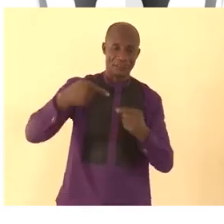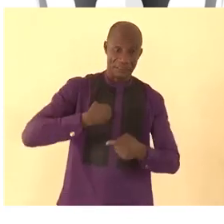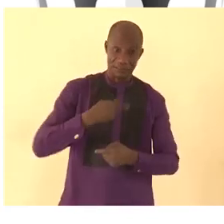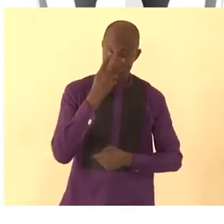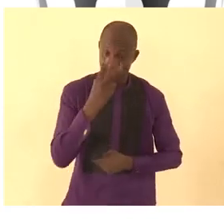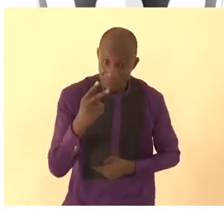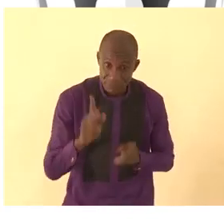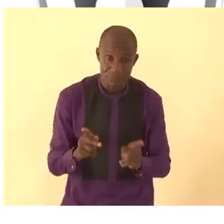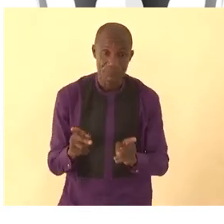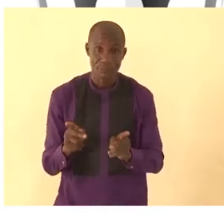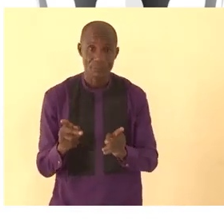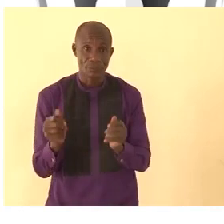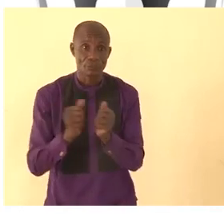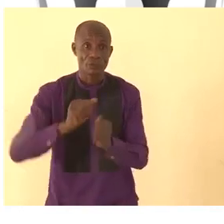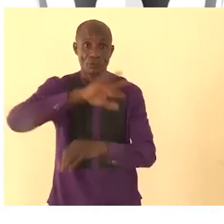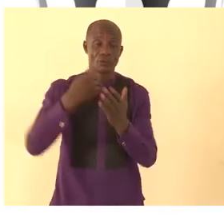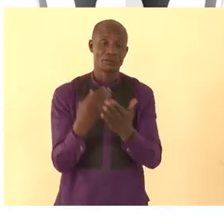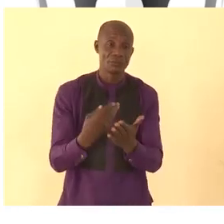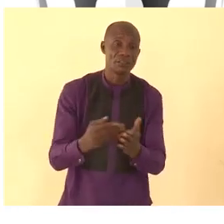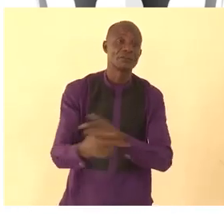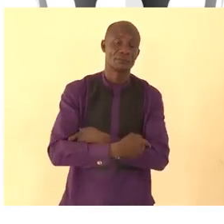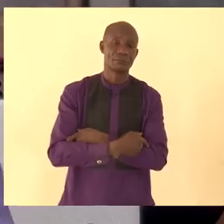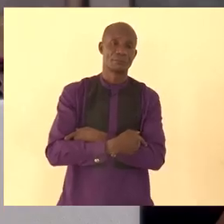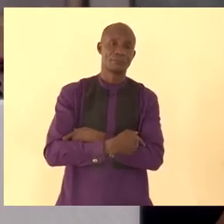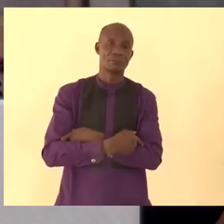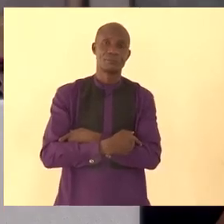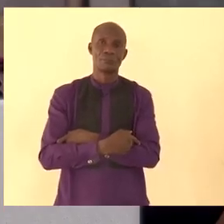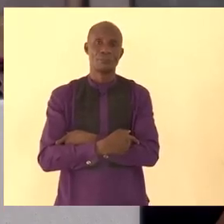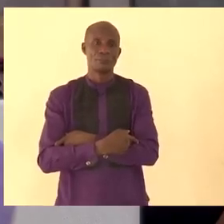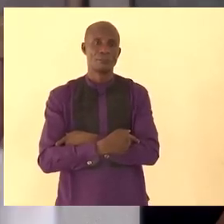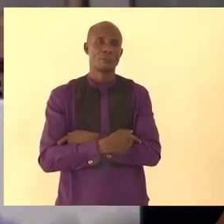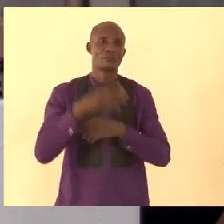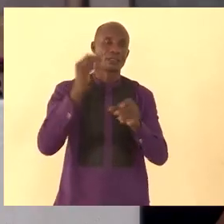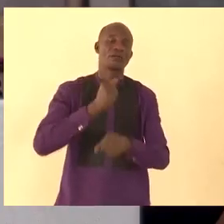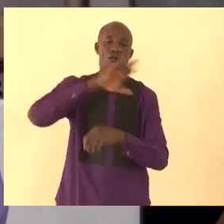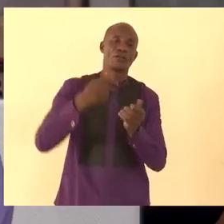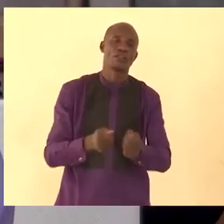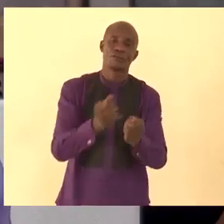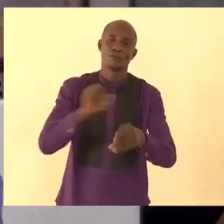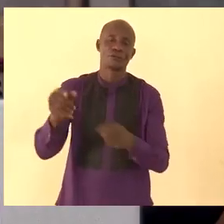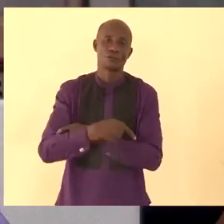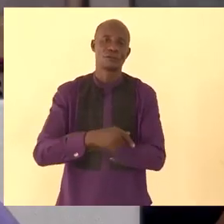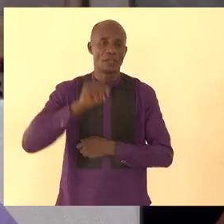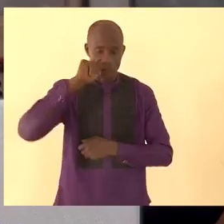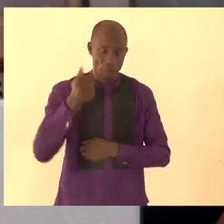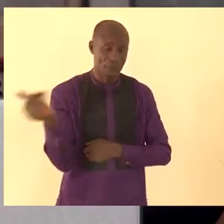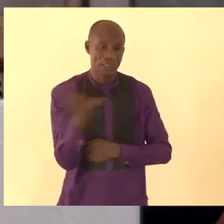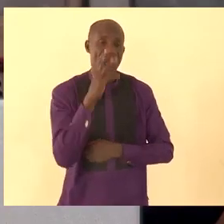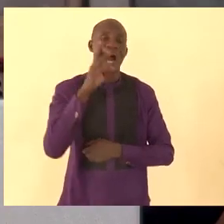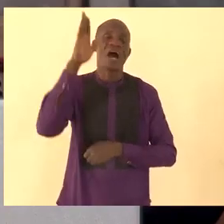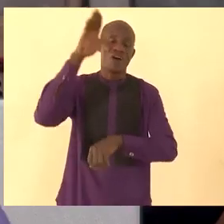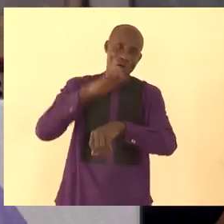people who make all the money today, who get all the following today, and tomorrow I hear that they are on